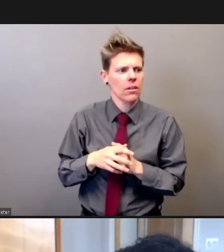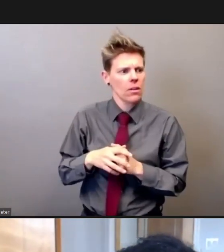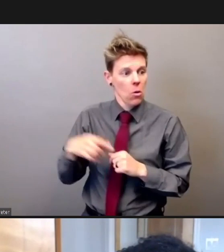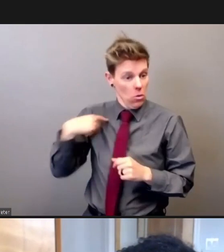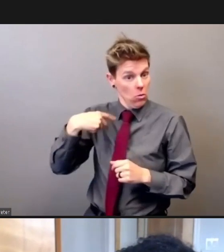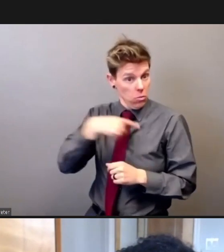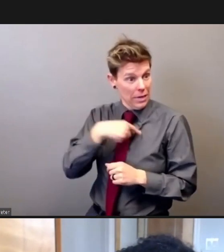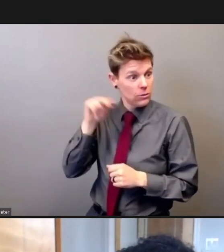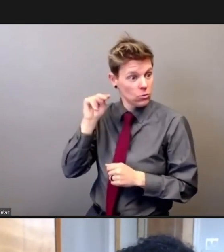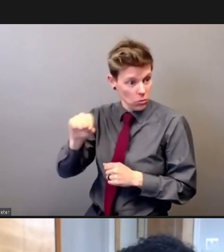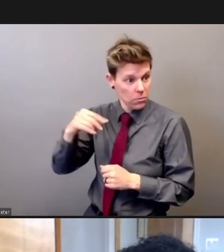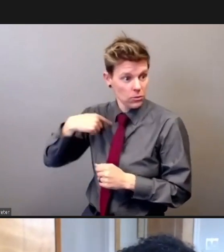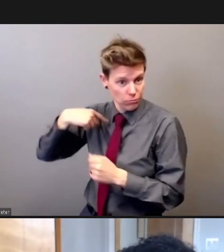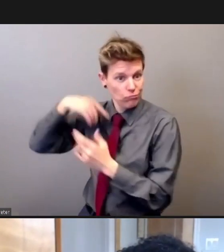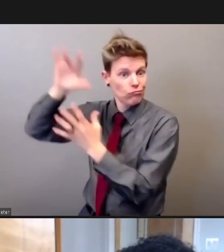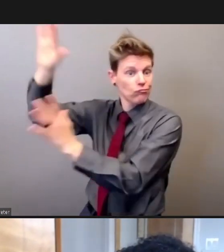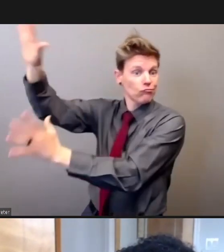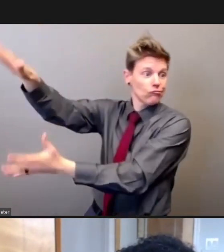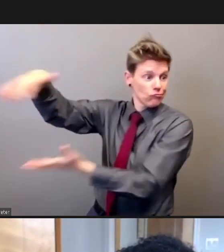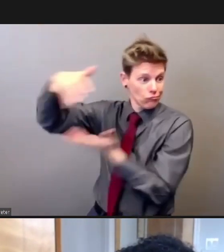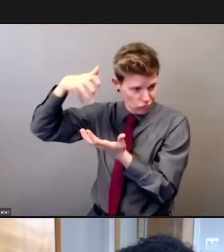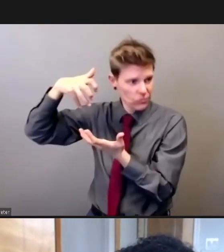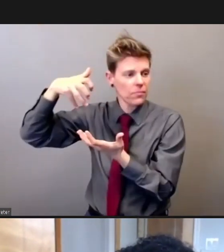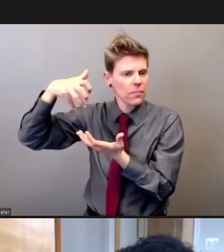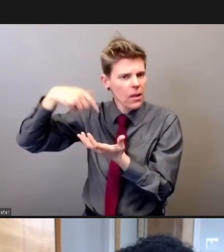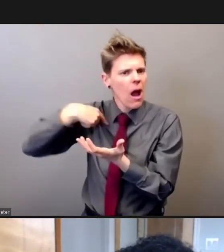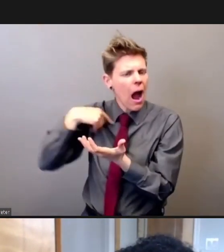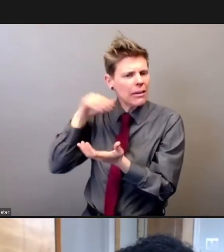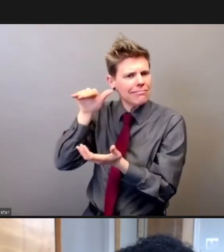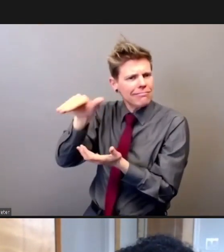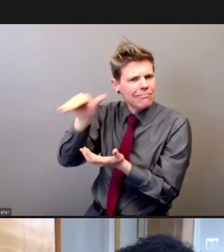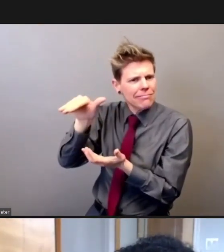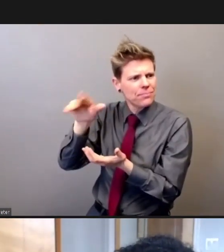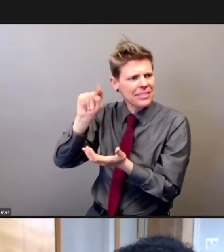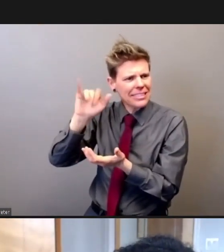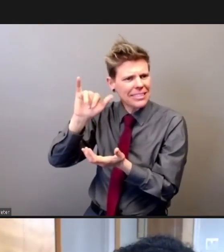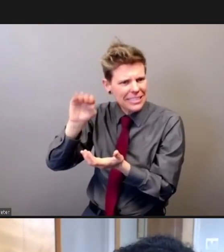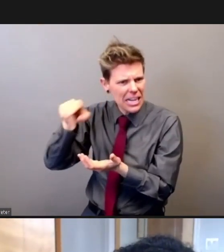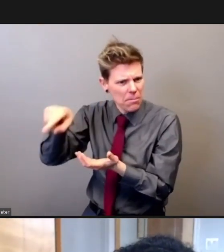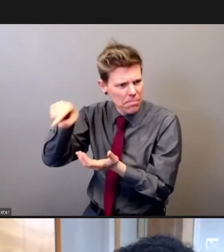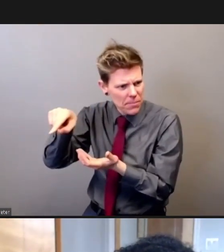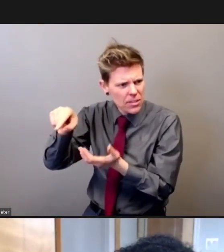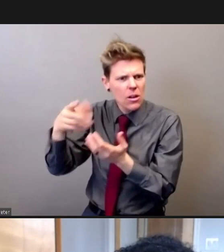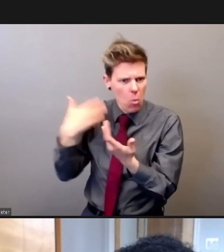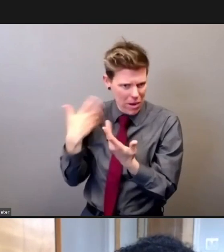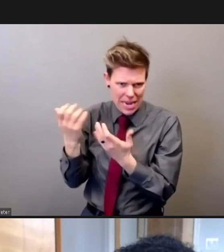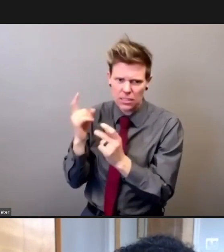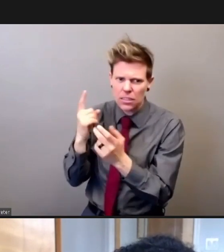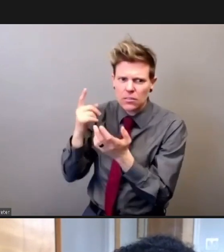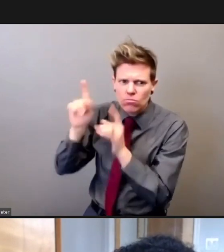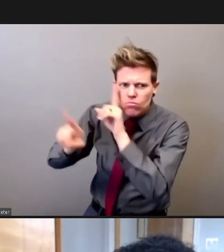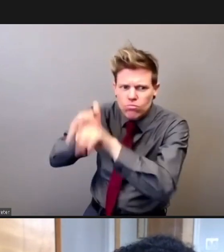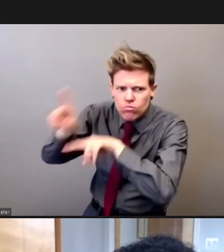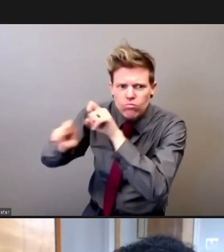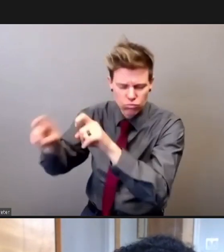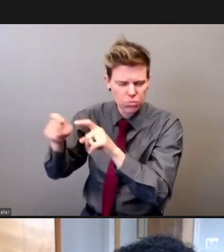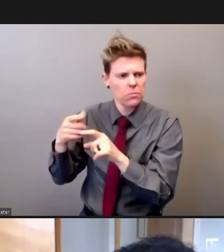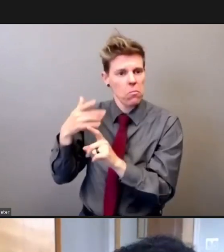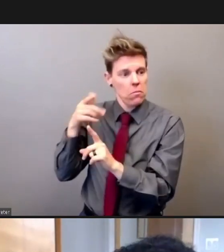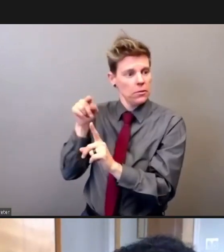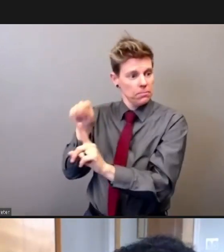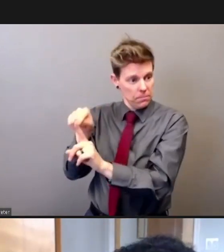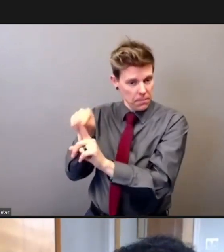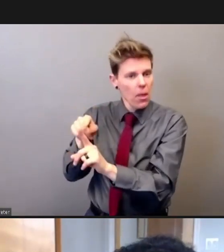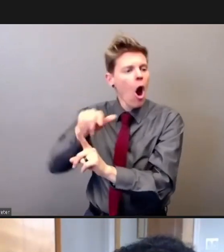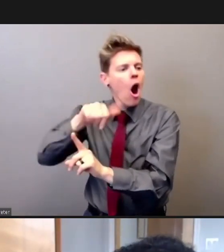any contact with him, and if you've been able to leverage that relationship. And also for the rest of you,